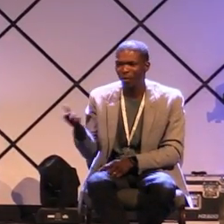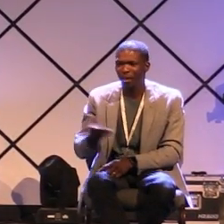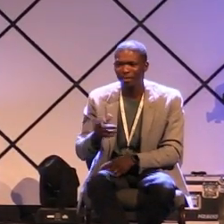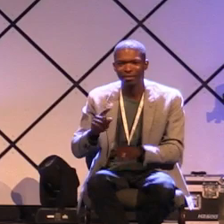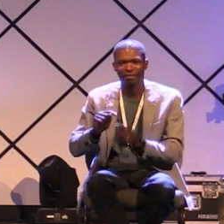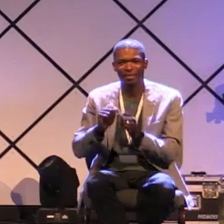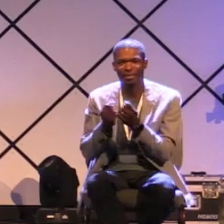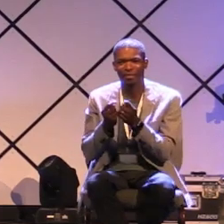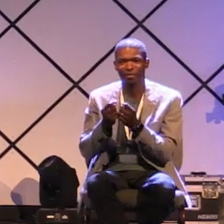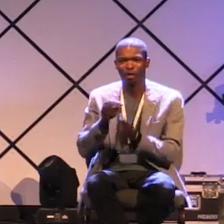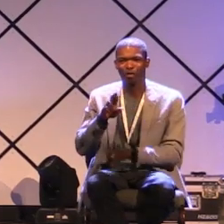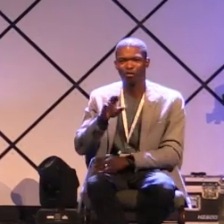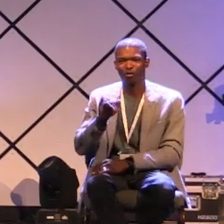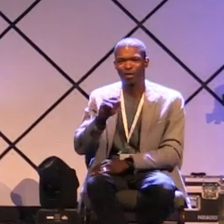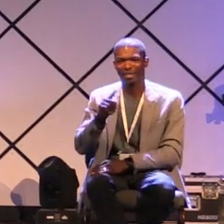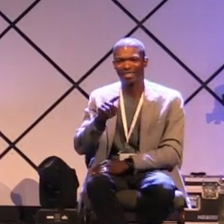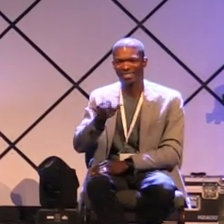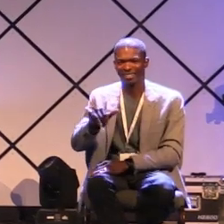Ritzy.